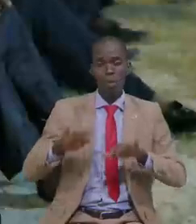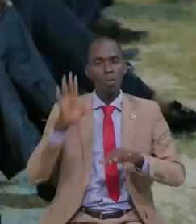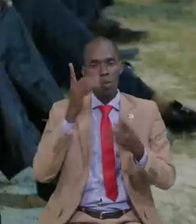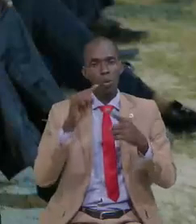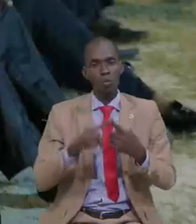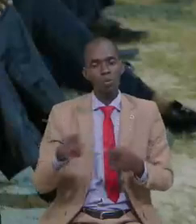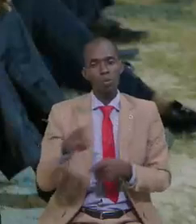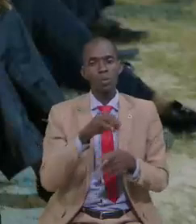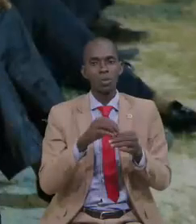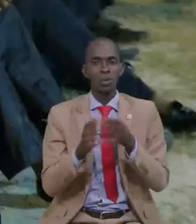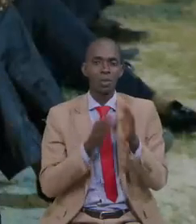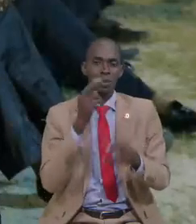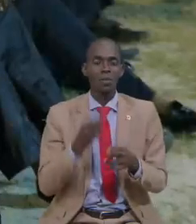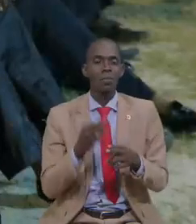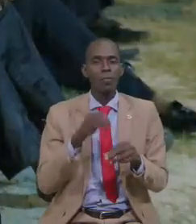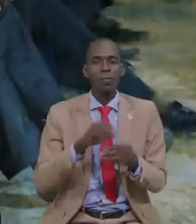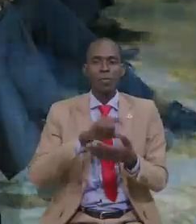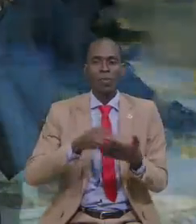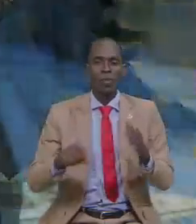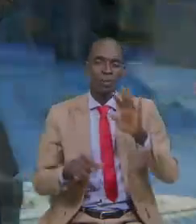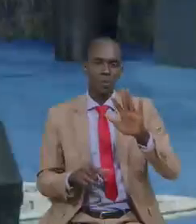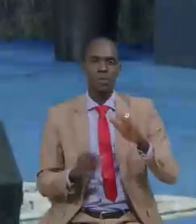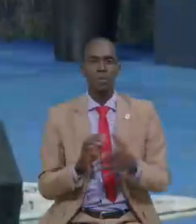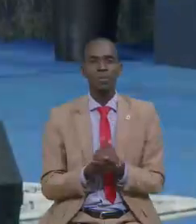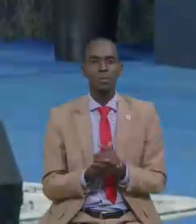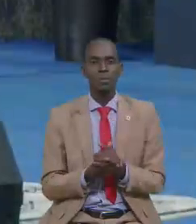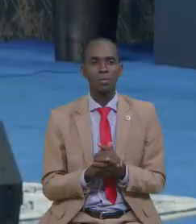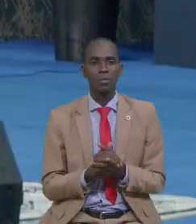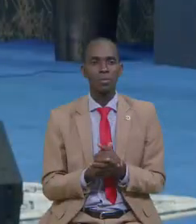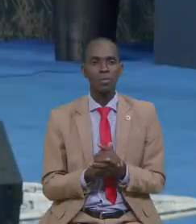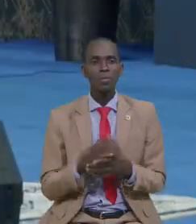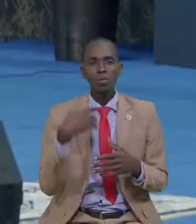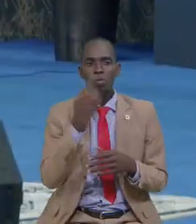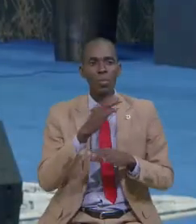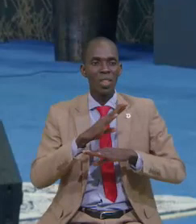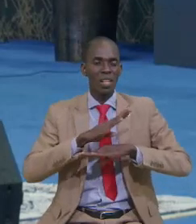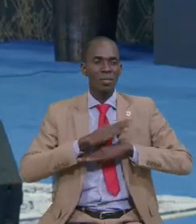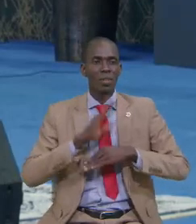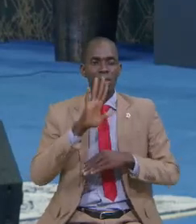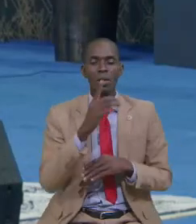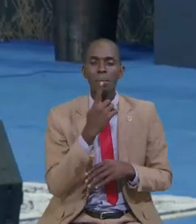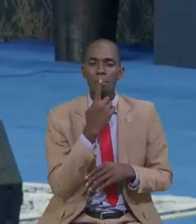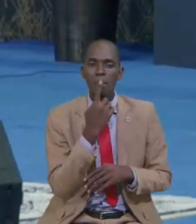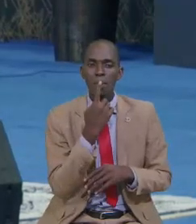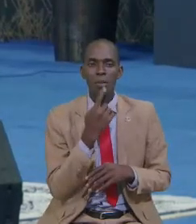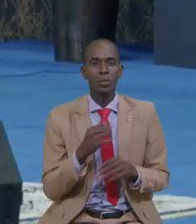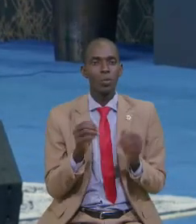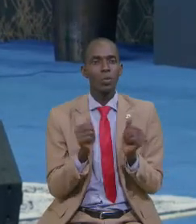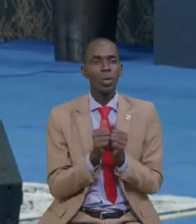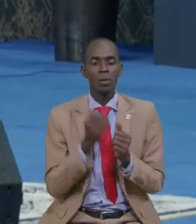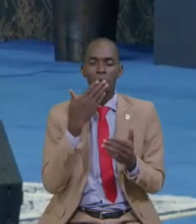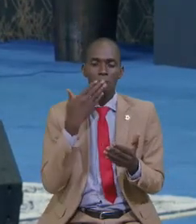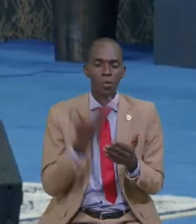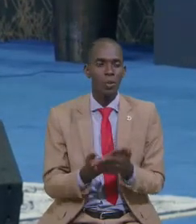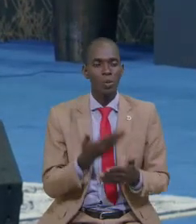at verse 5. In verse 5, who satisfies thy mouth with good